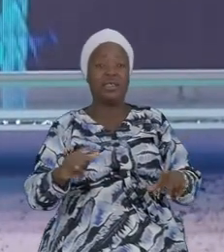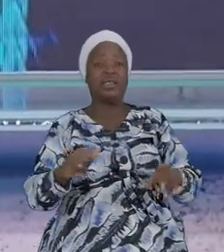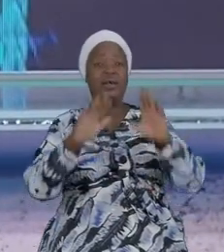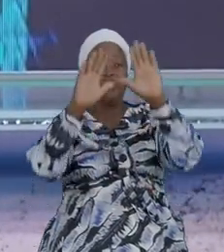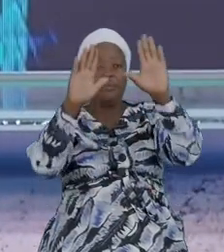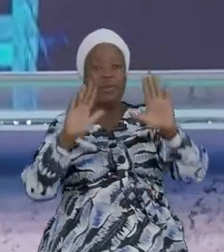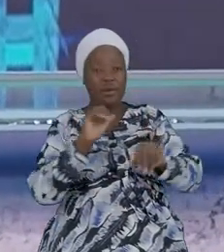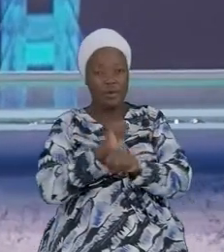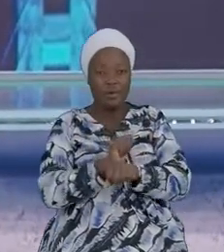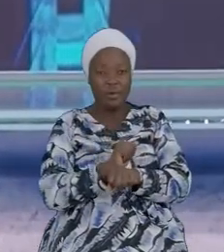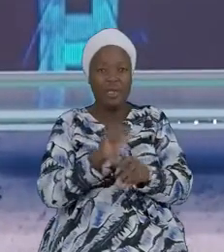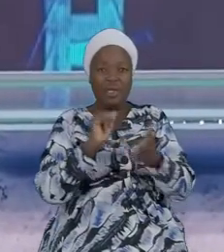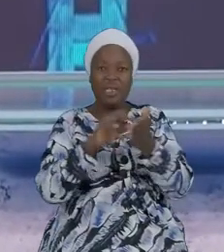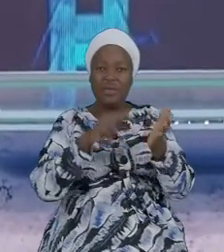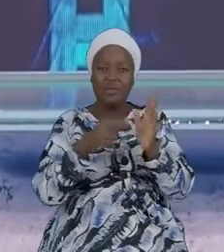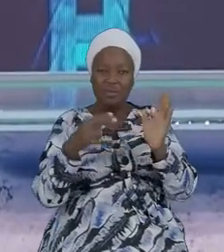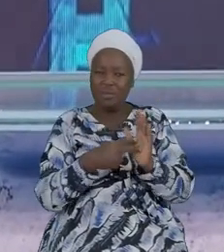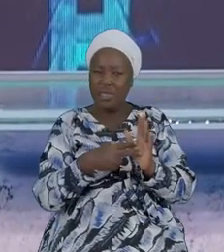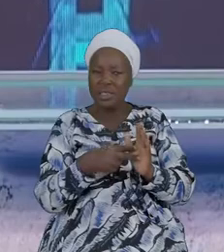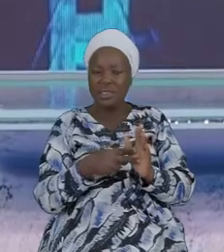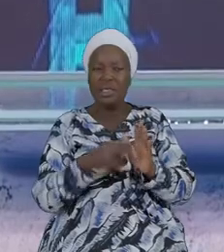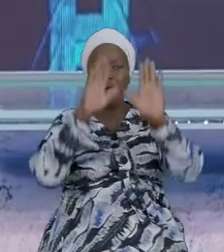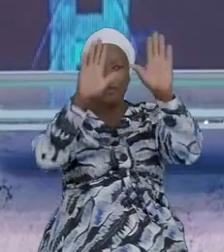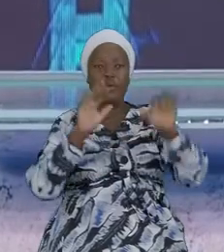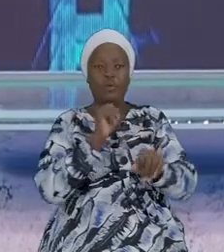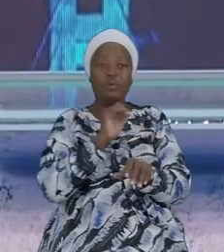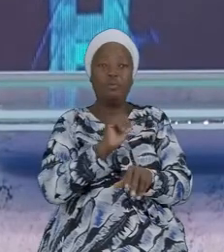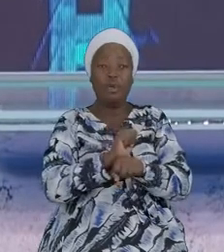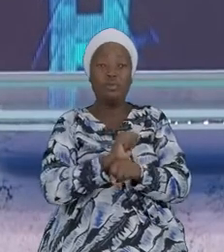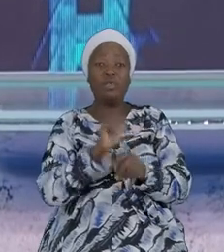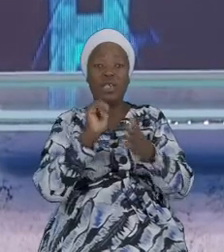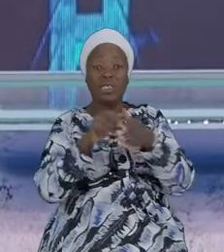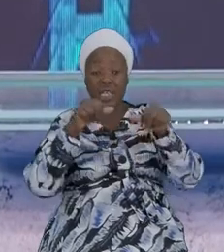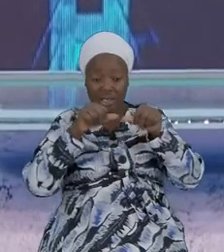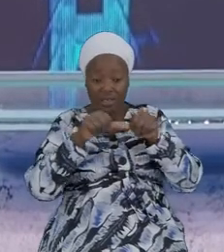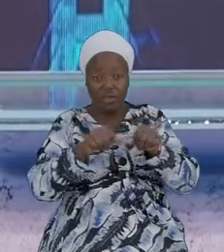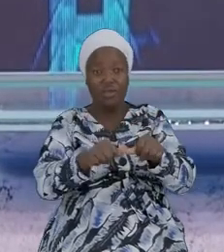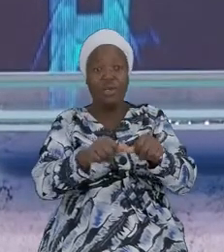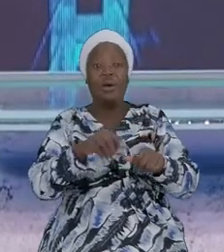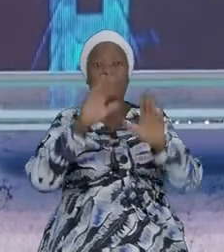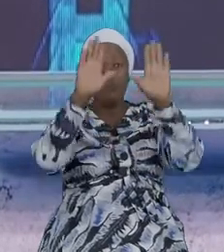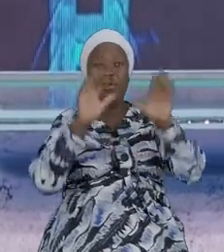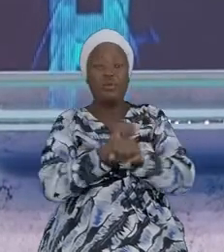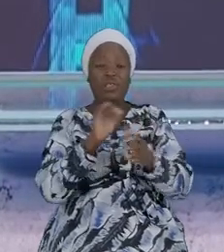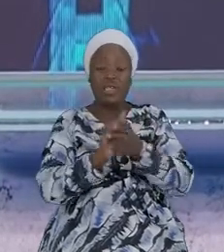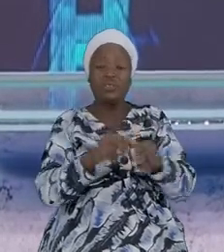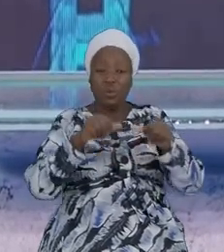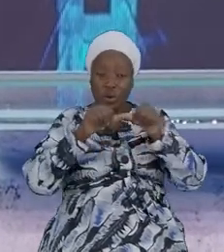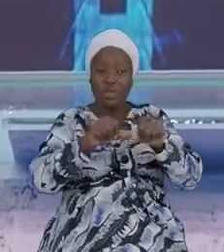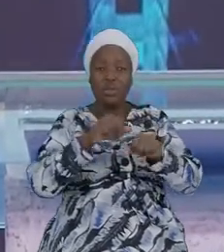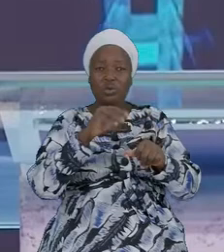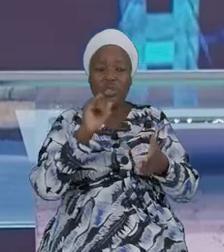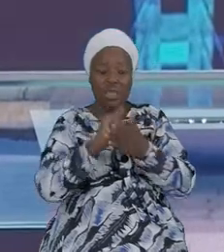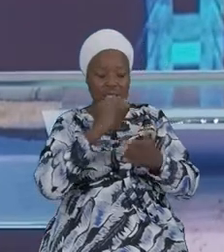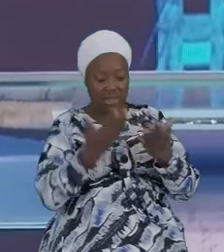That means miracles that last, miracles that endure, miracles that are there now, and